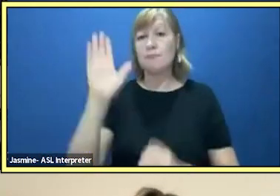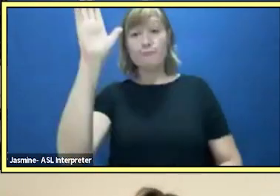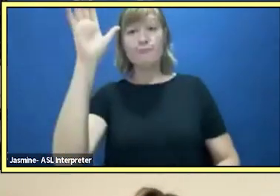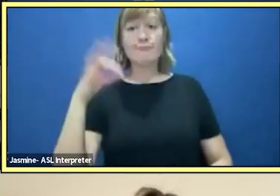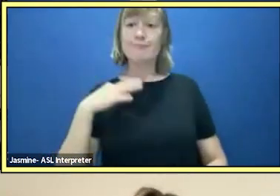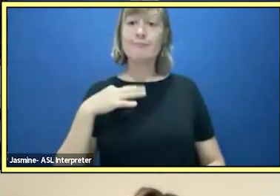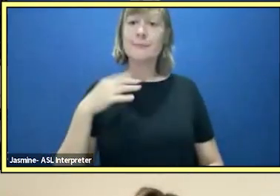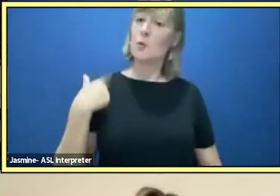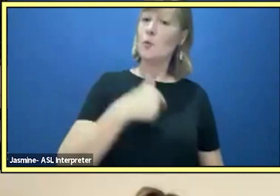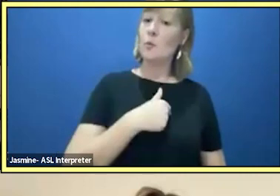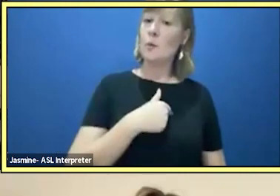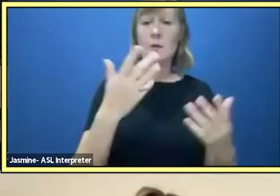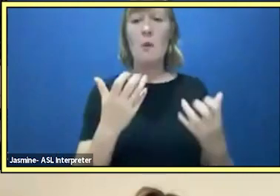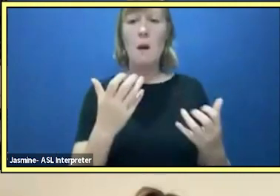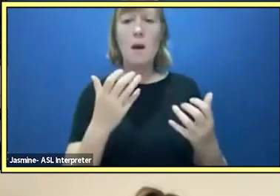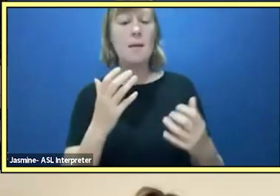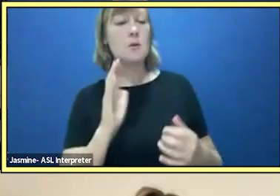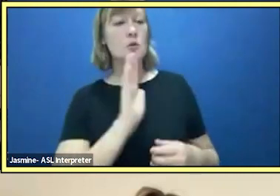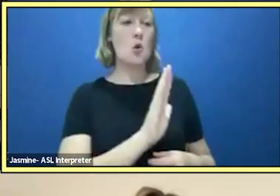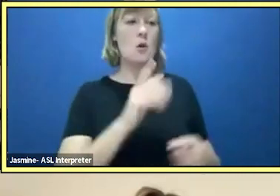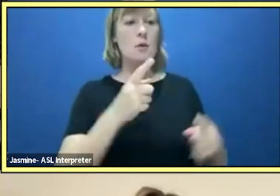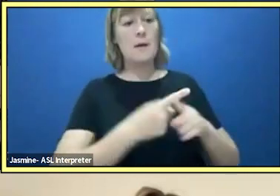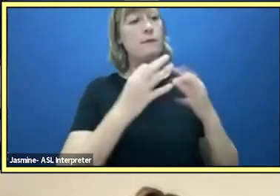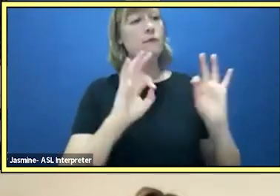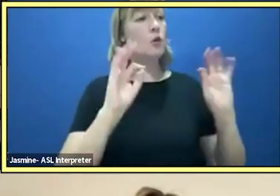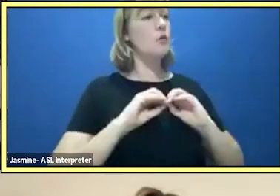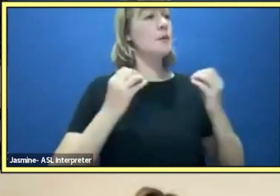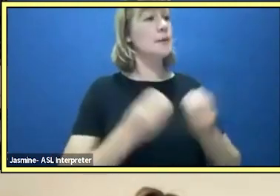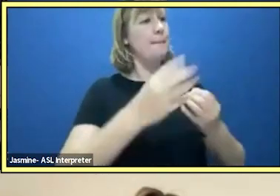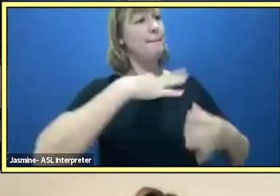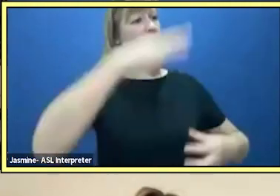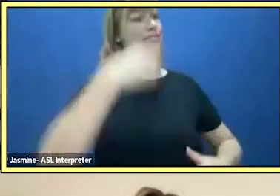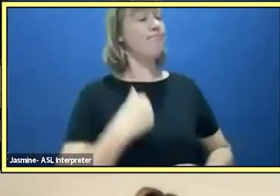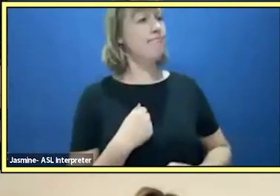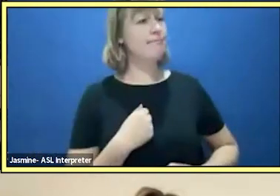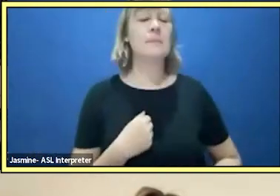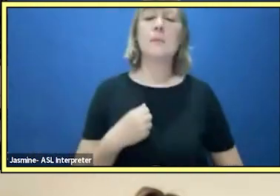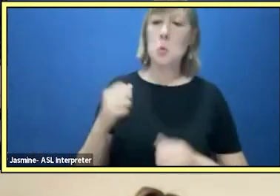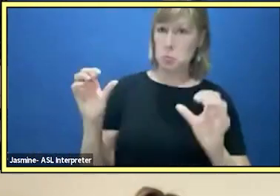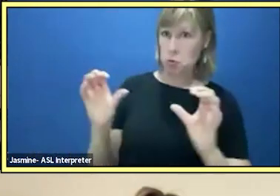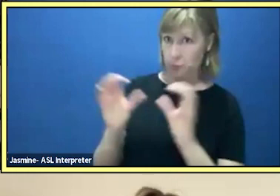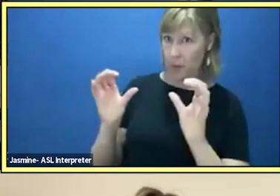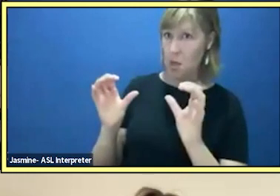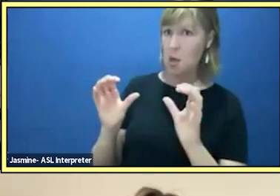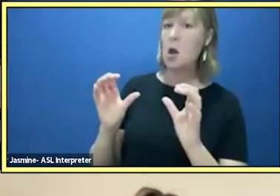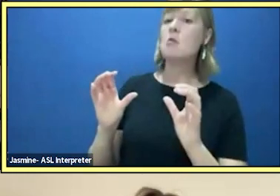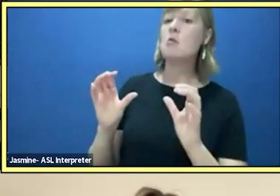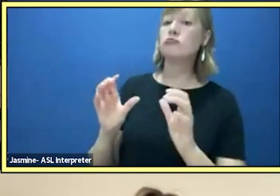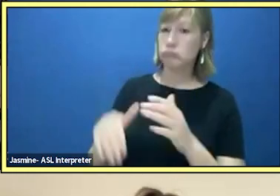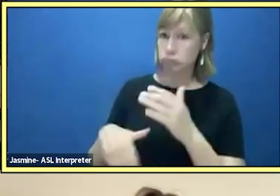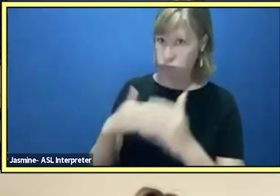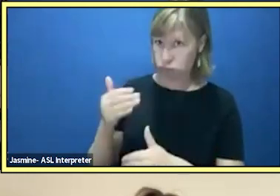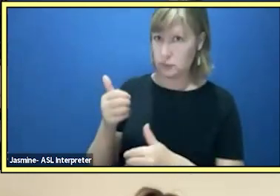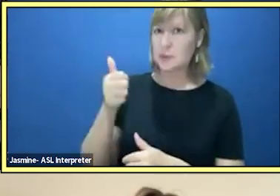management organization. Once those organizations become certified, they will be required to hire